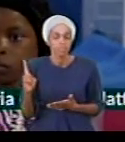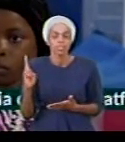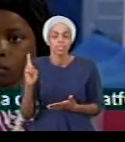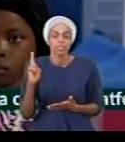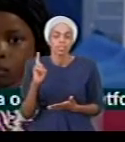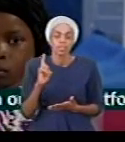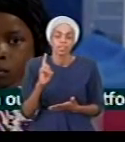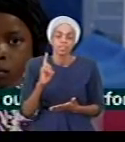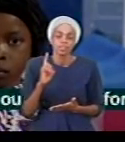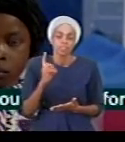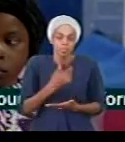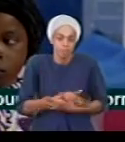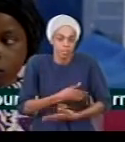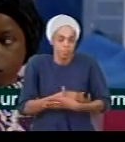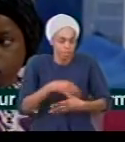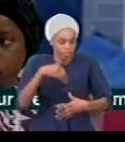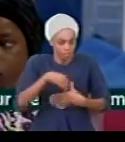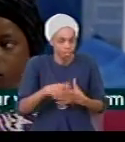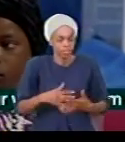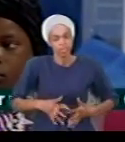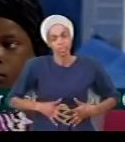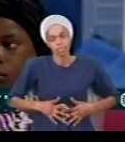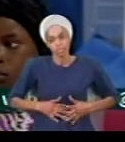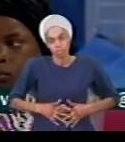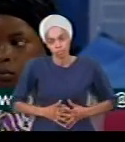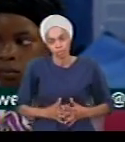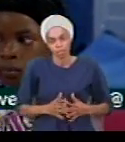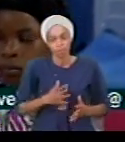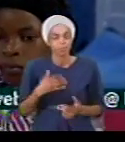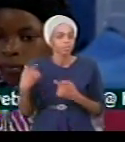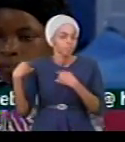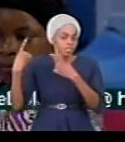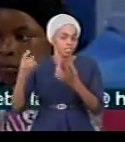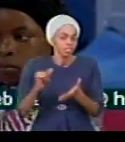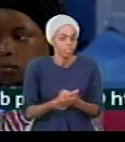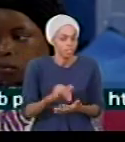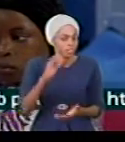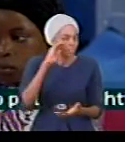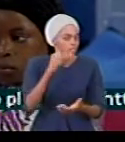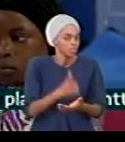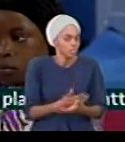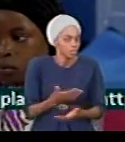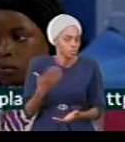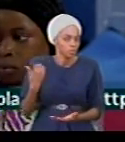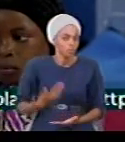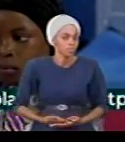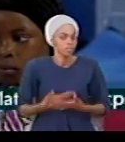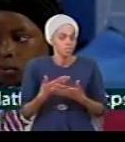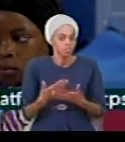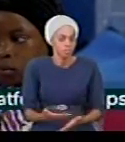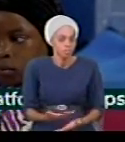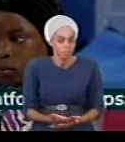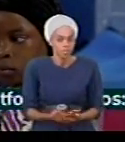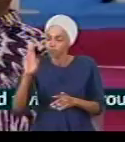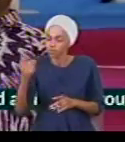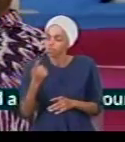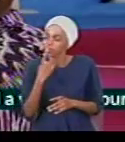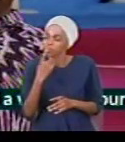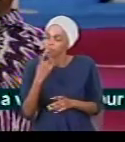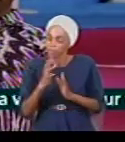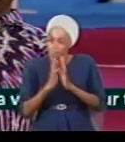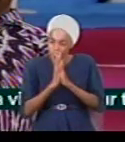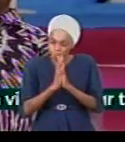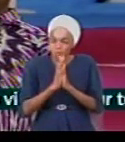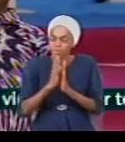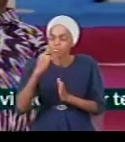born, is only one among our child. She used to wee wee at home. If she slept in the afternoon, she will wee.